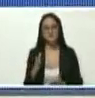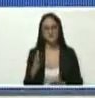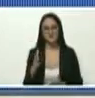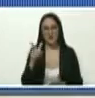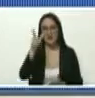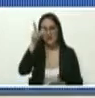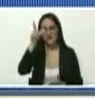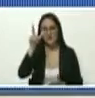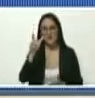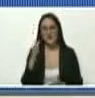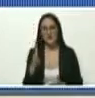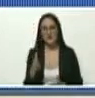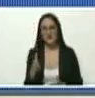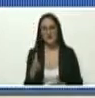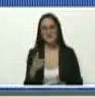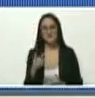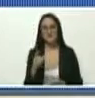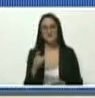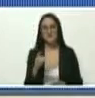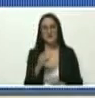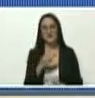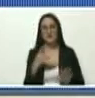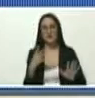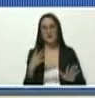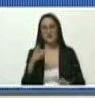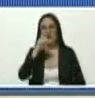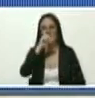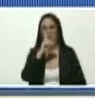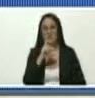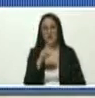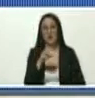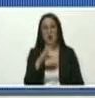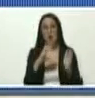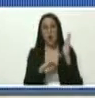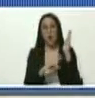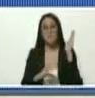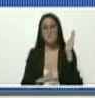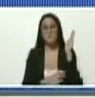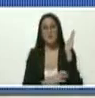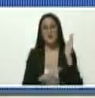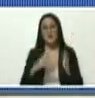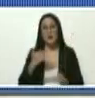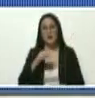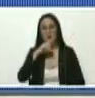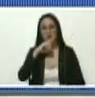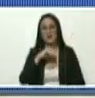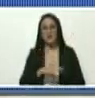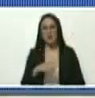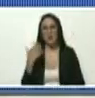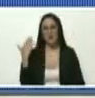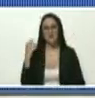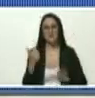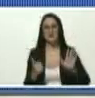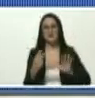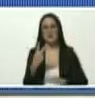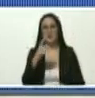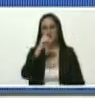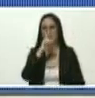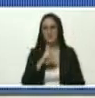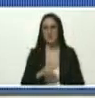of OPEC for 9 years. OPEC has a rich history. La OPEP tiene una rica historia. From 62 years, today 62 is the birthday años. Of